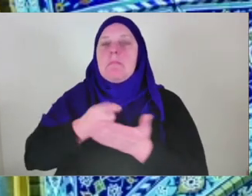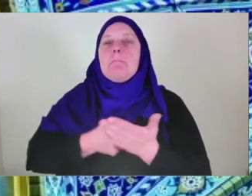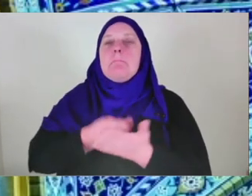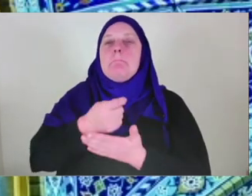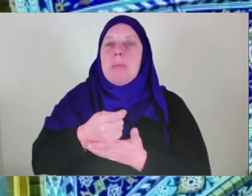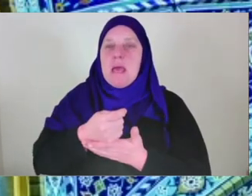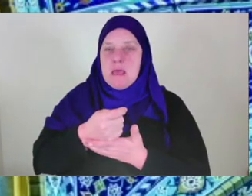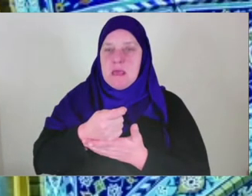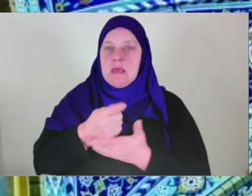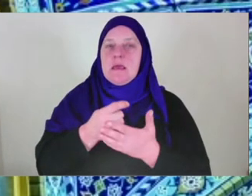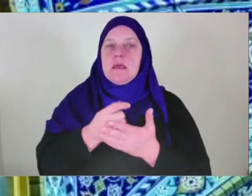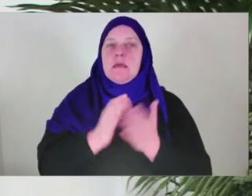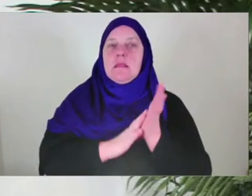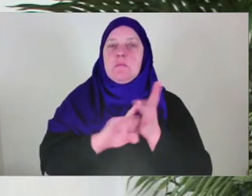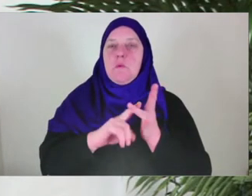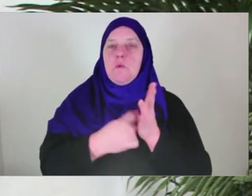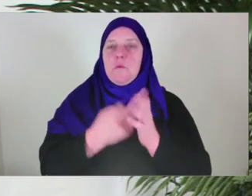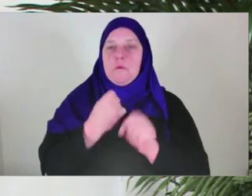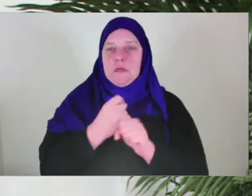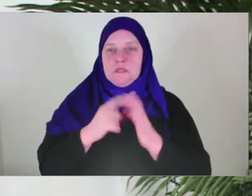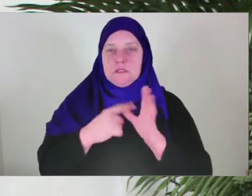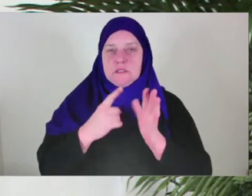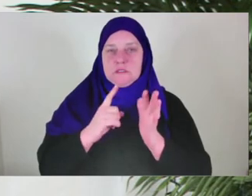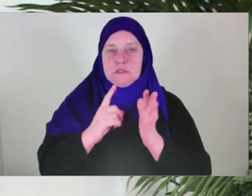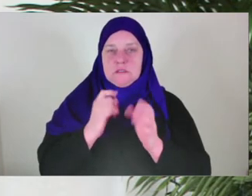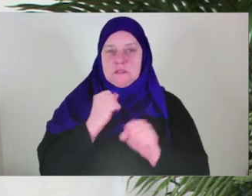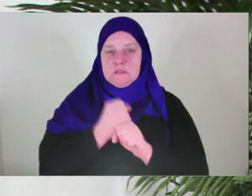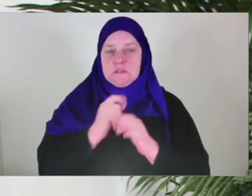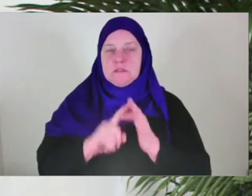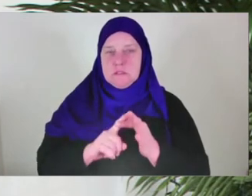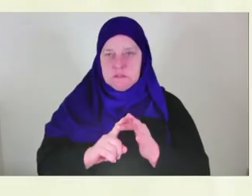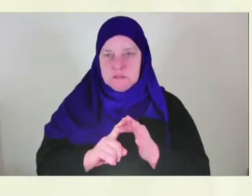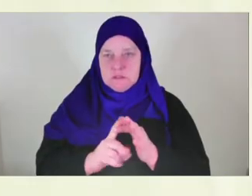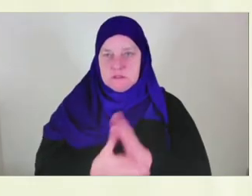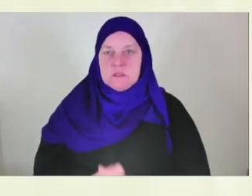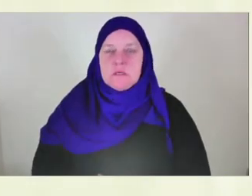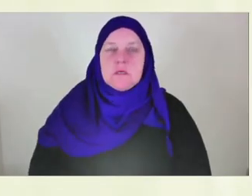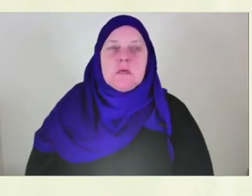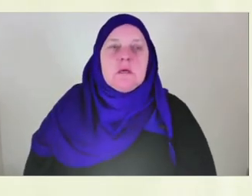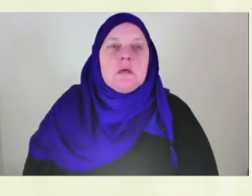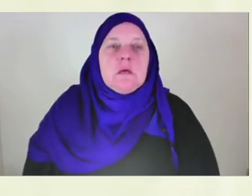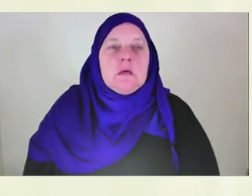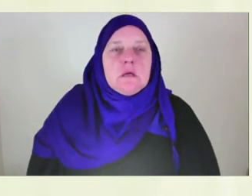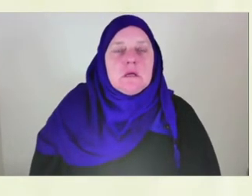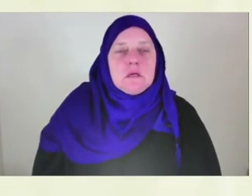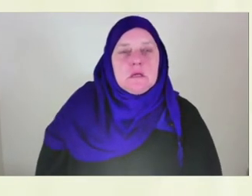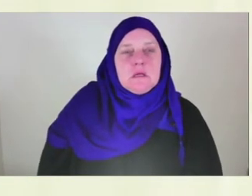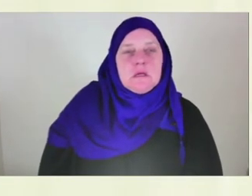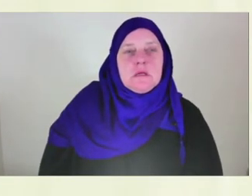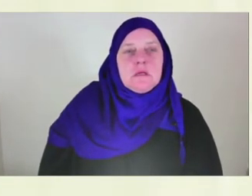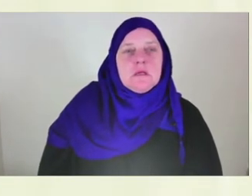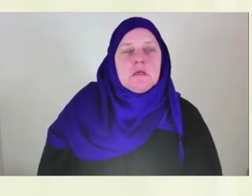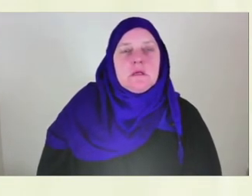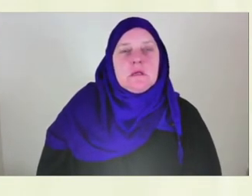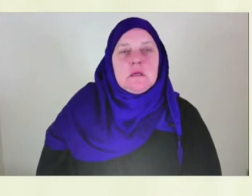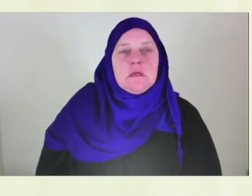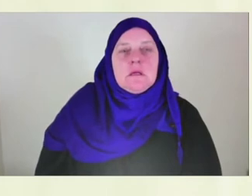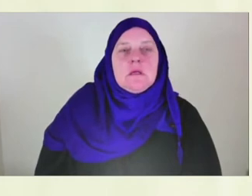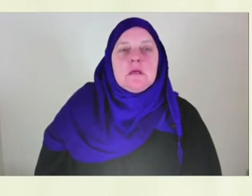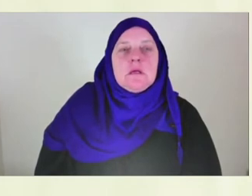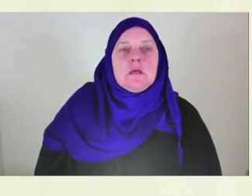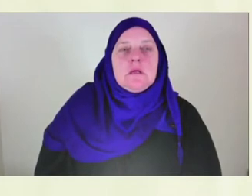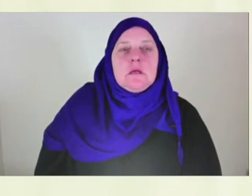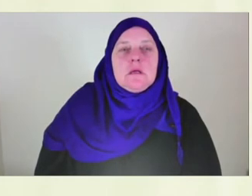Khums. Sheikh, just I wanted to add to that. Please. It's as long as the $10,000 is for the